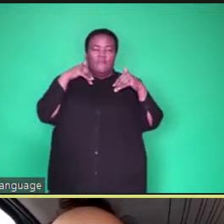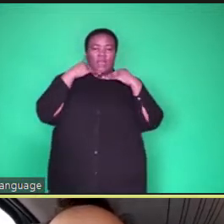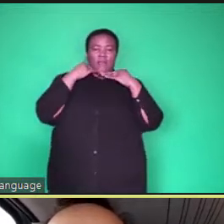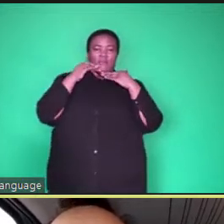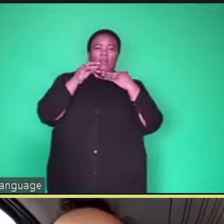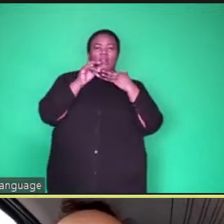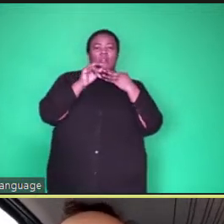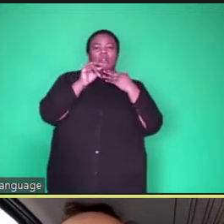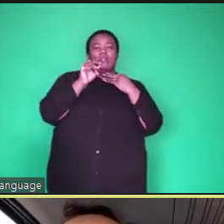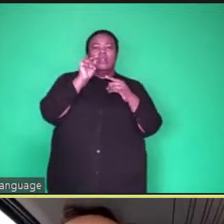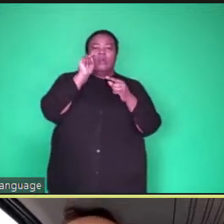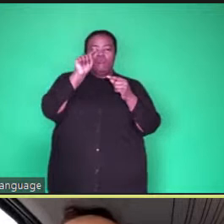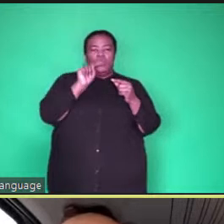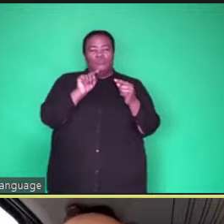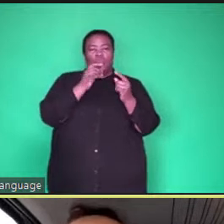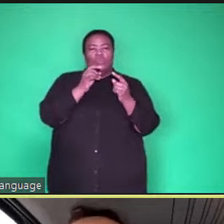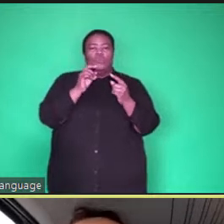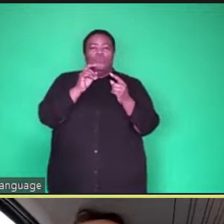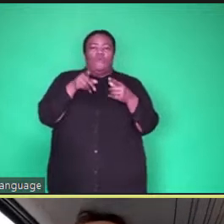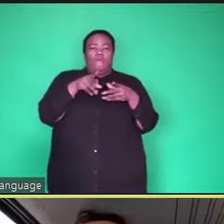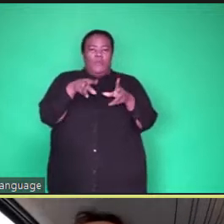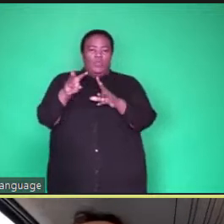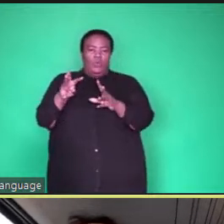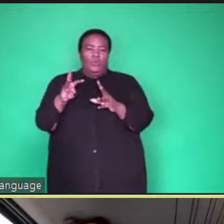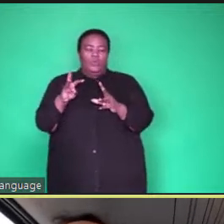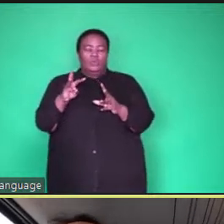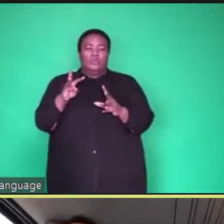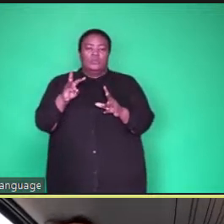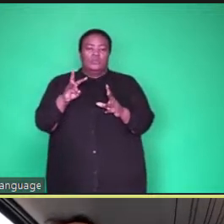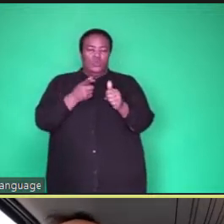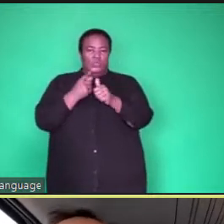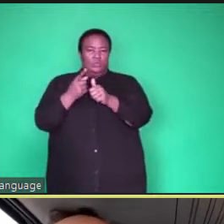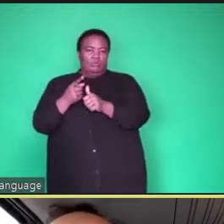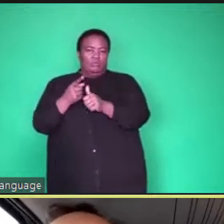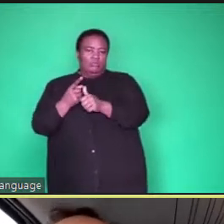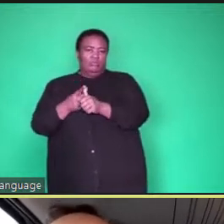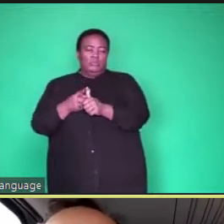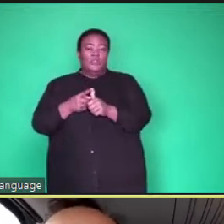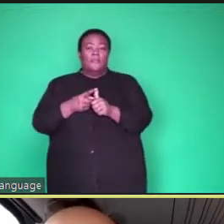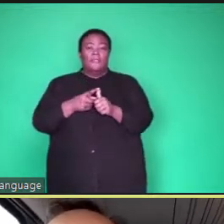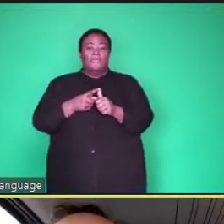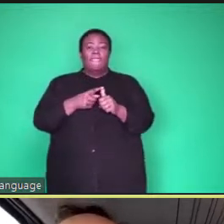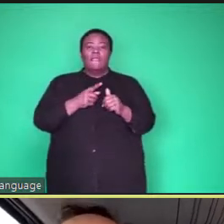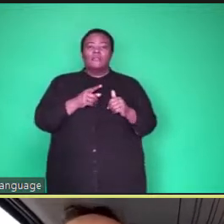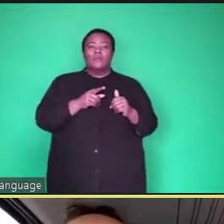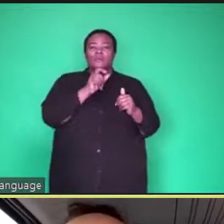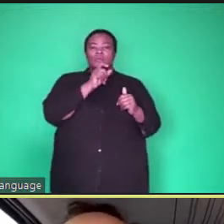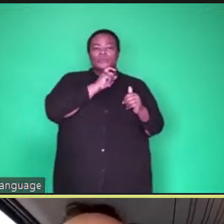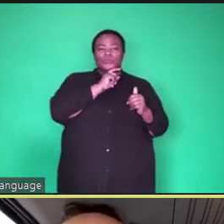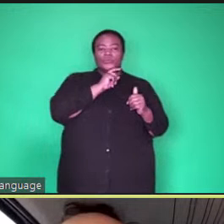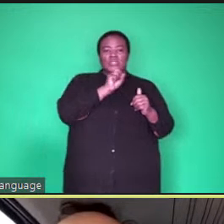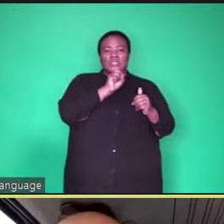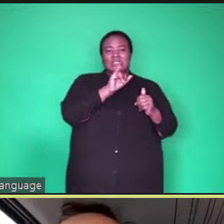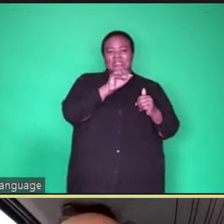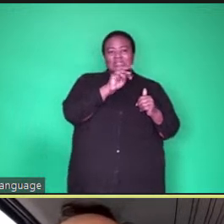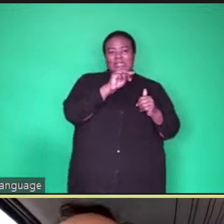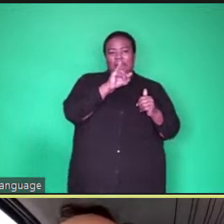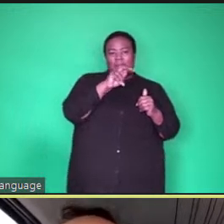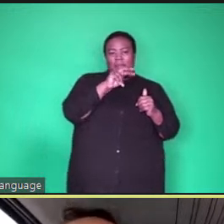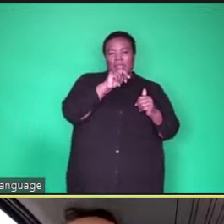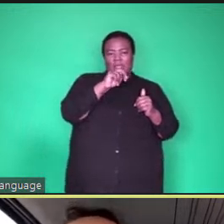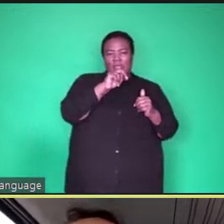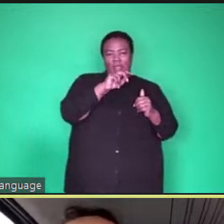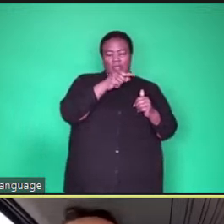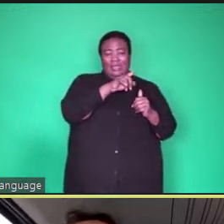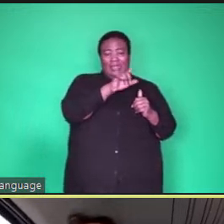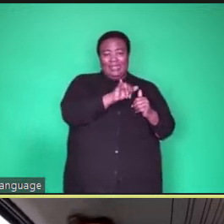estimate net migration. And in the jargon, we call it seemingly unrelated regressions